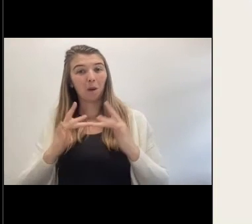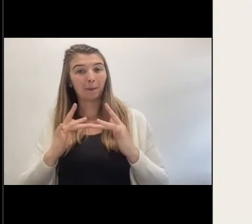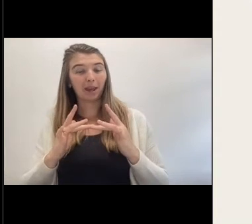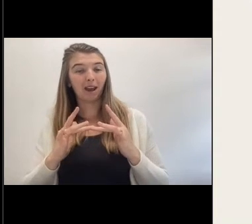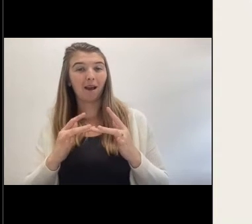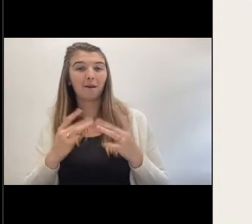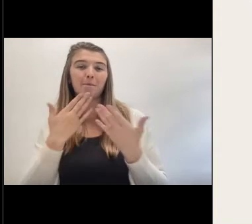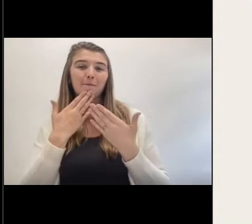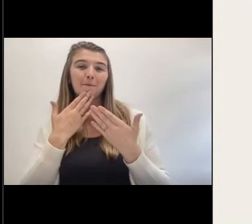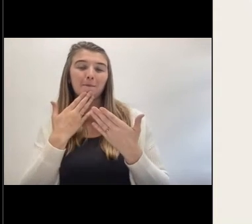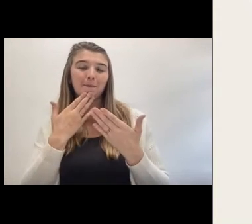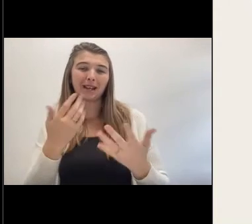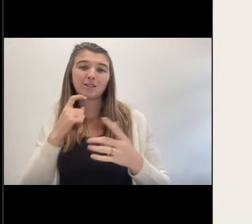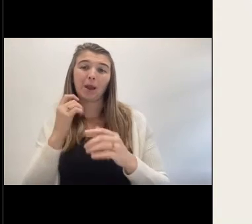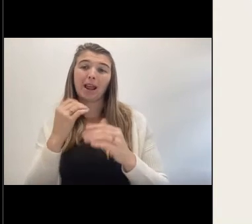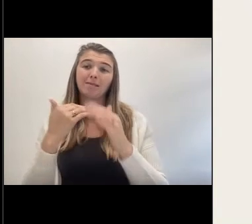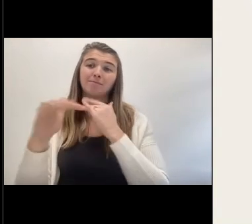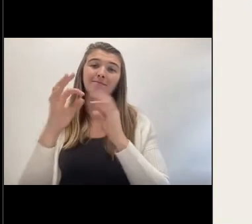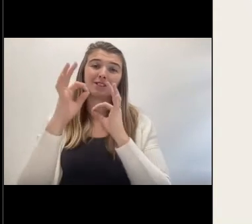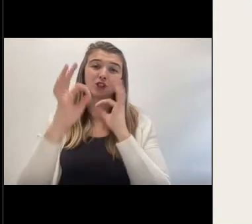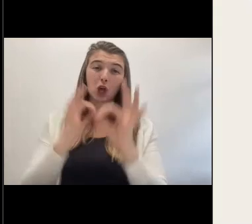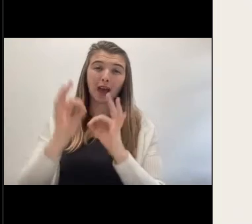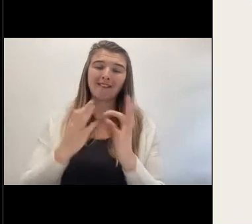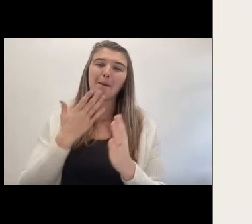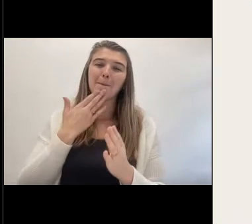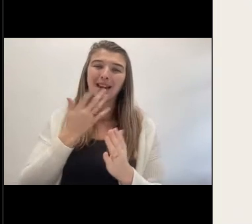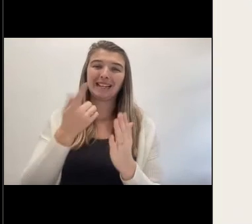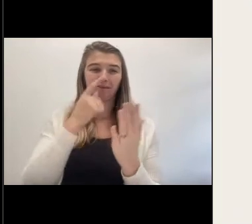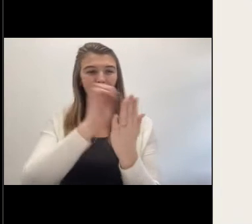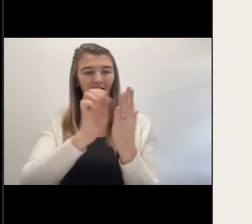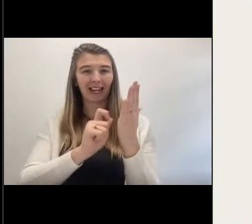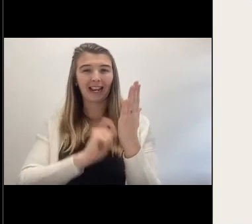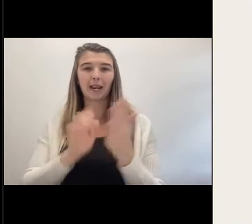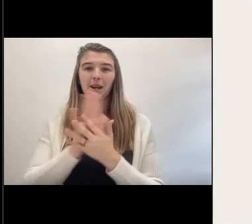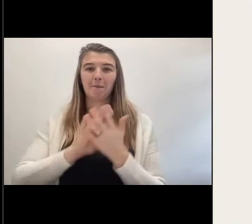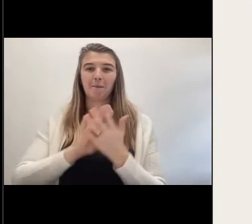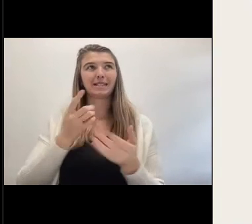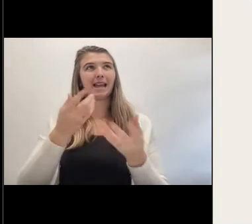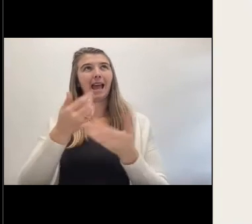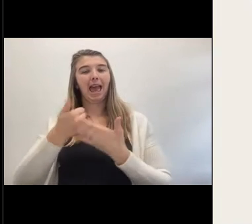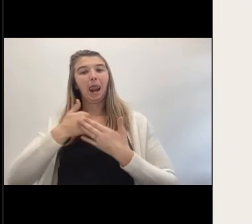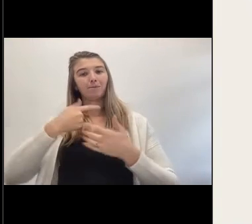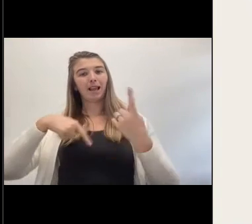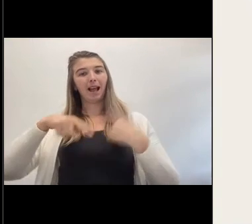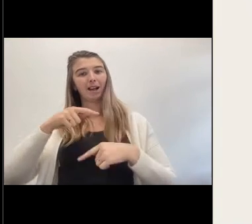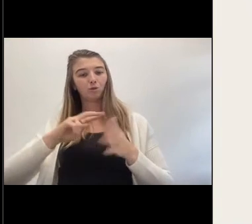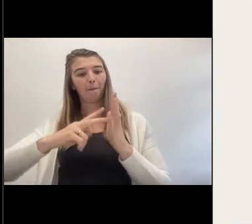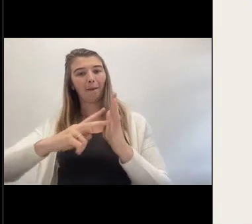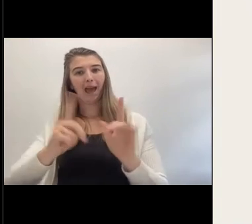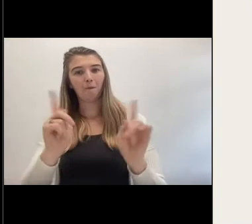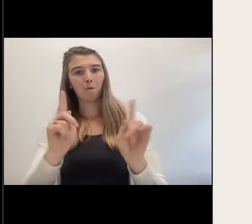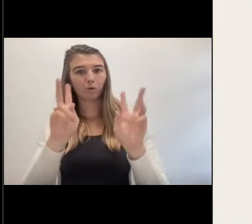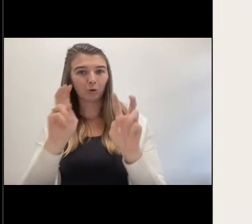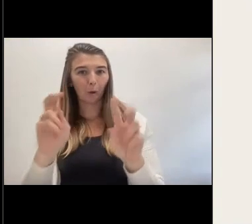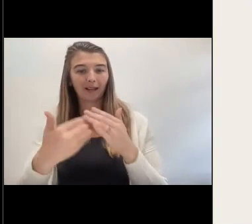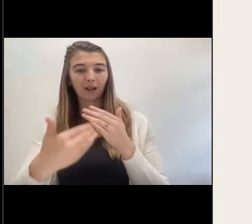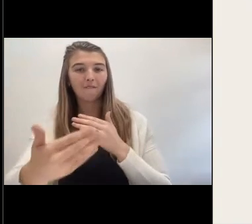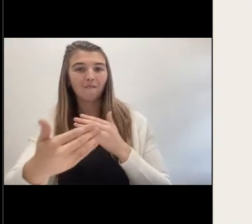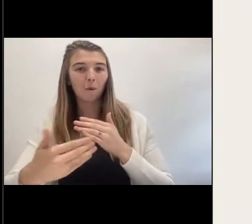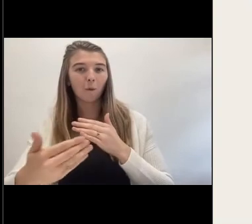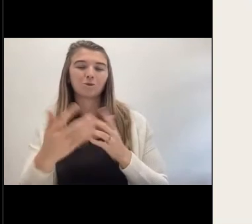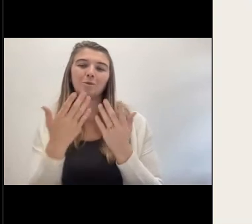the survey on your way out. It really helps us to know what sorts of topics you want to cover, how well we're doing with our webinars in general. So please do take a